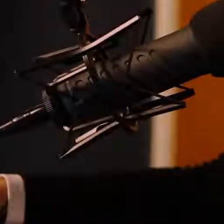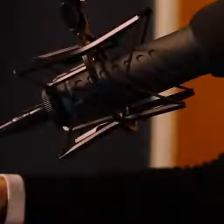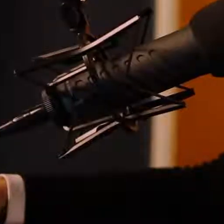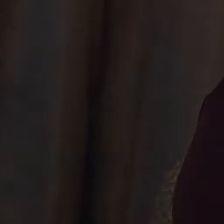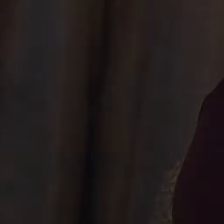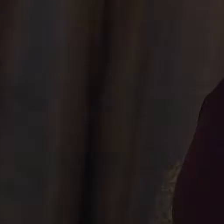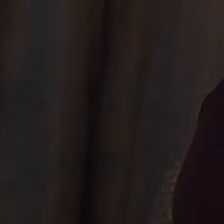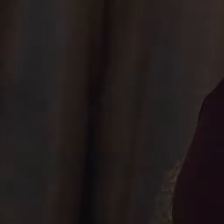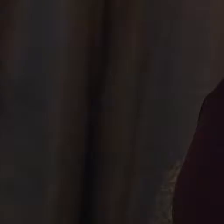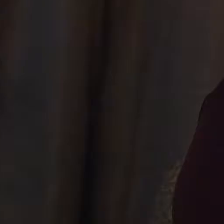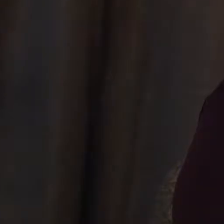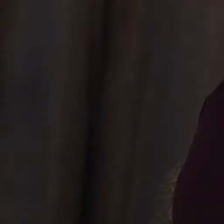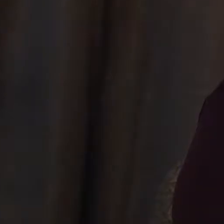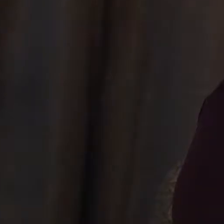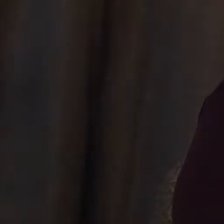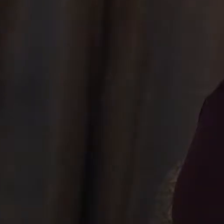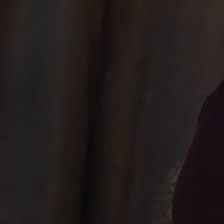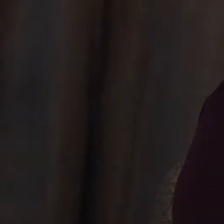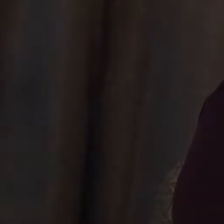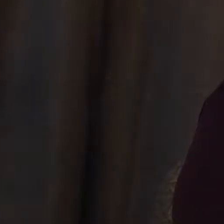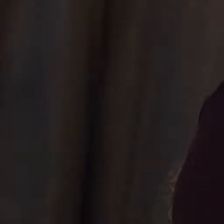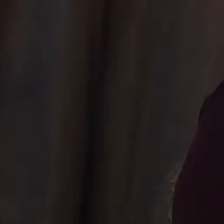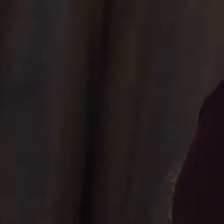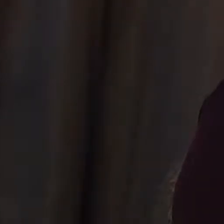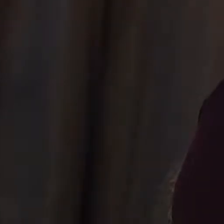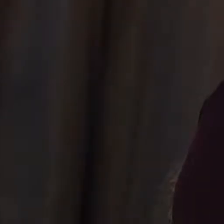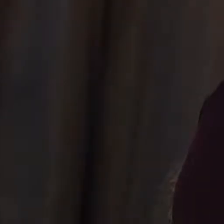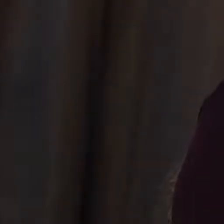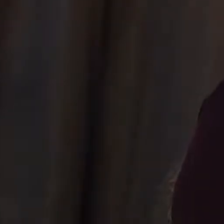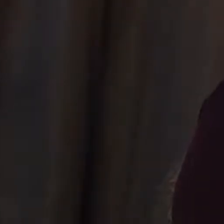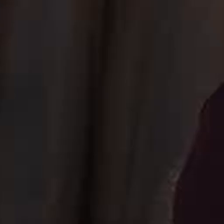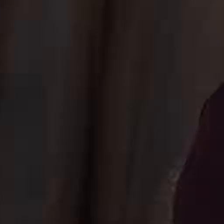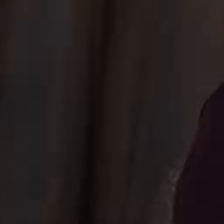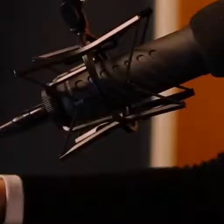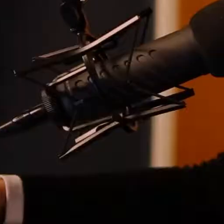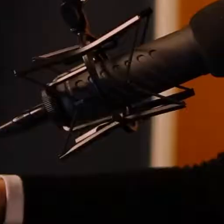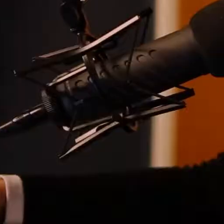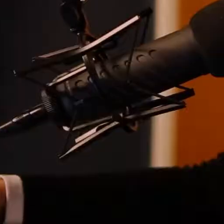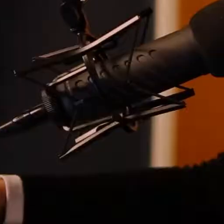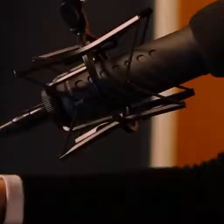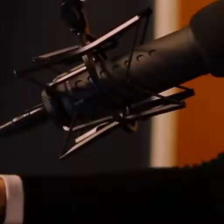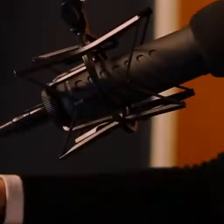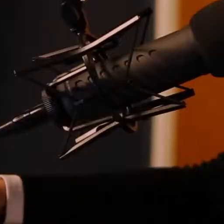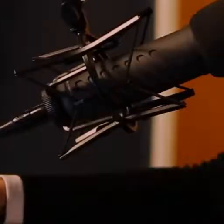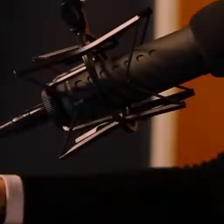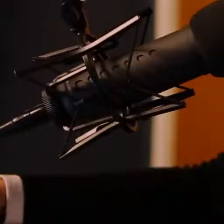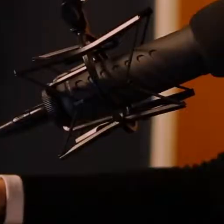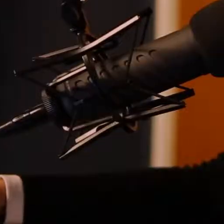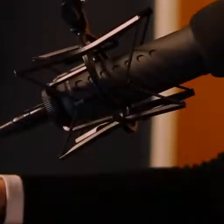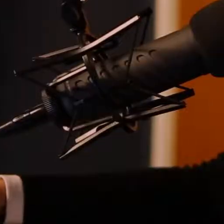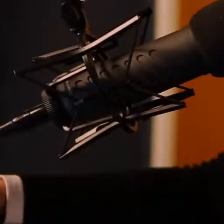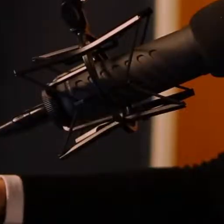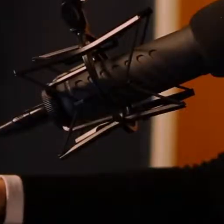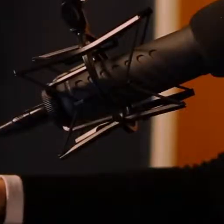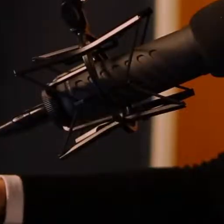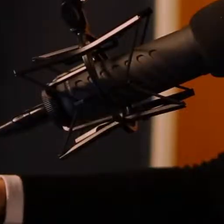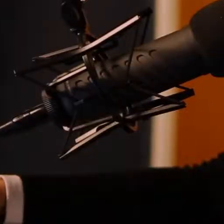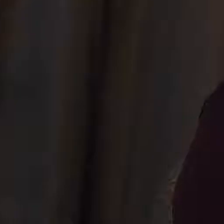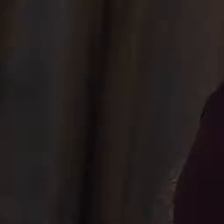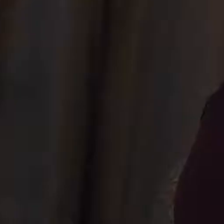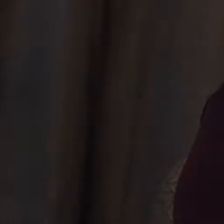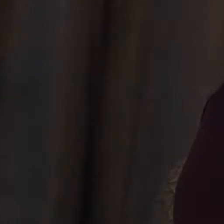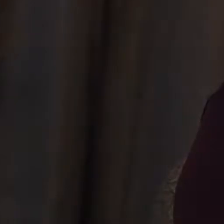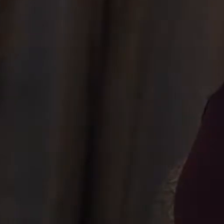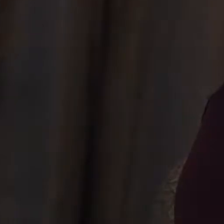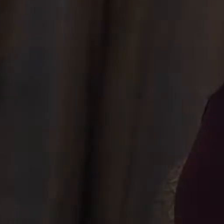what was that like? Totally amazing. Totally amazing. That's not every